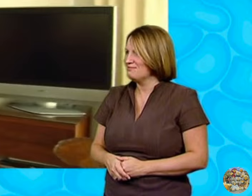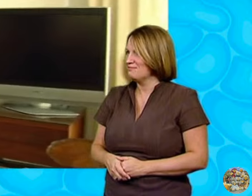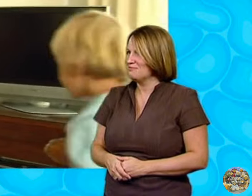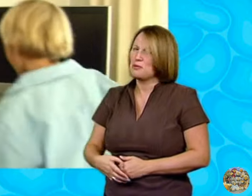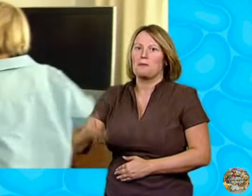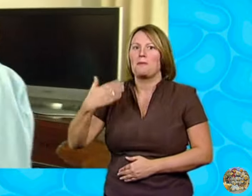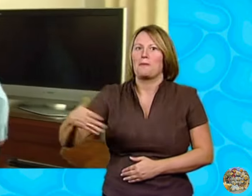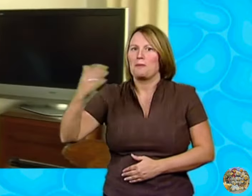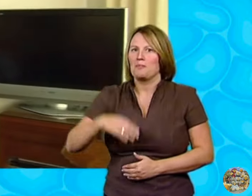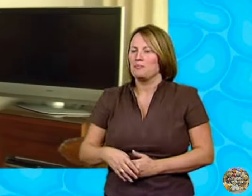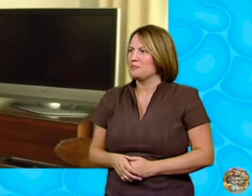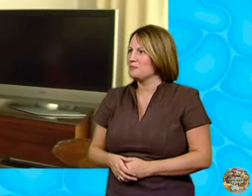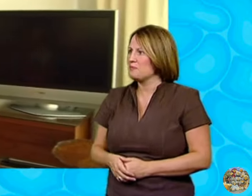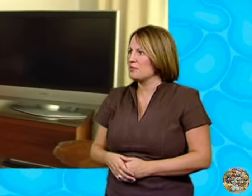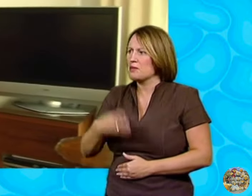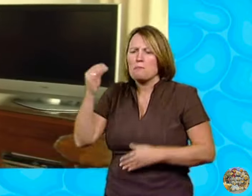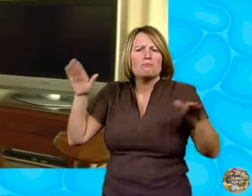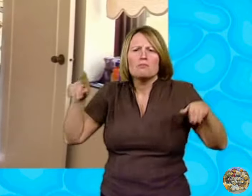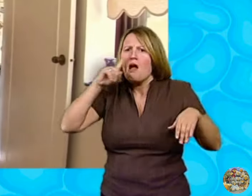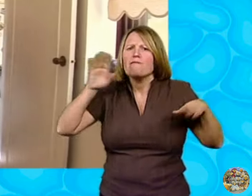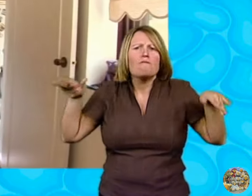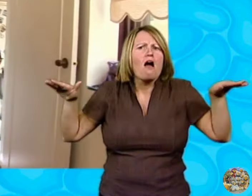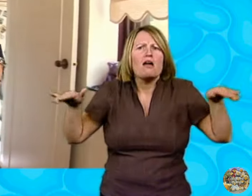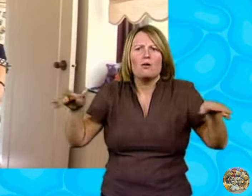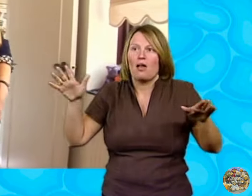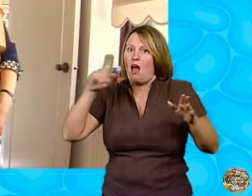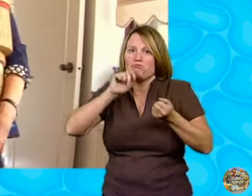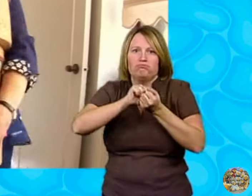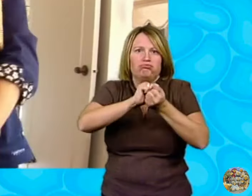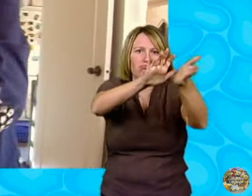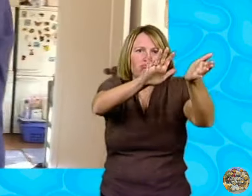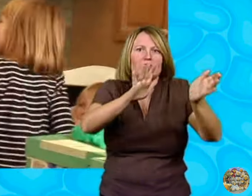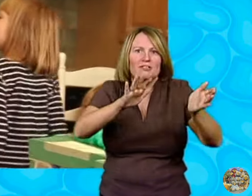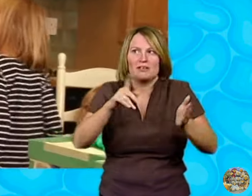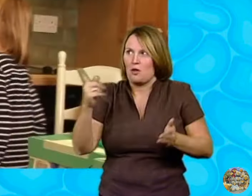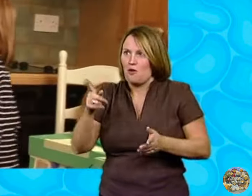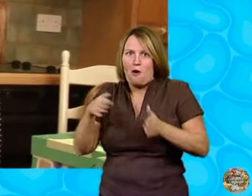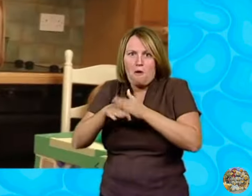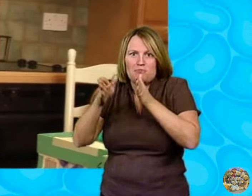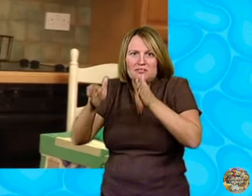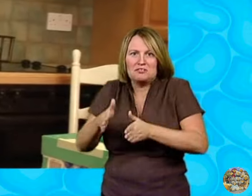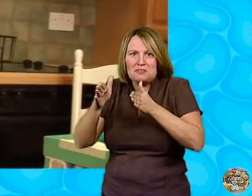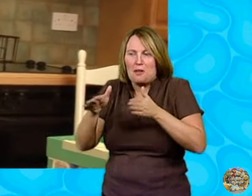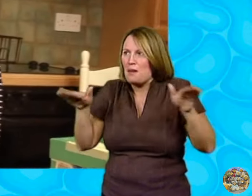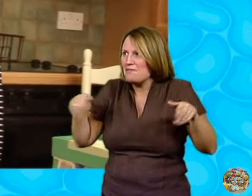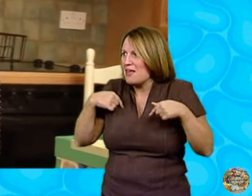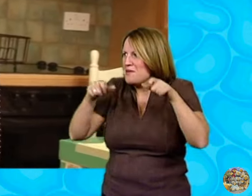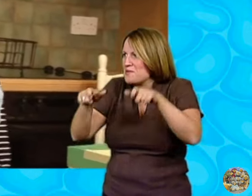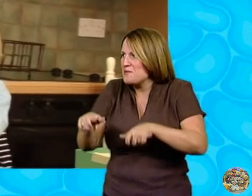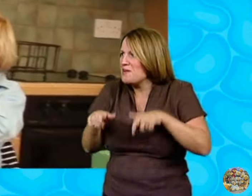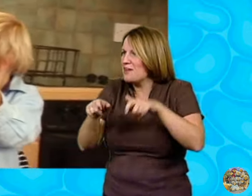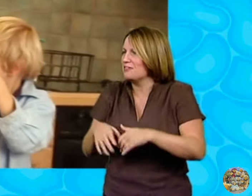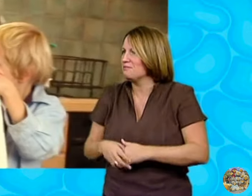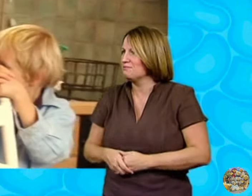Some bats that can't fly well enough to be released into the wild stay living here at the